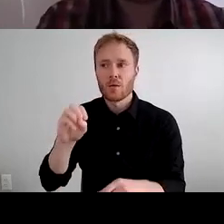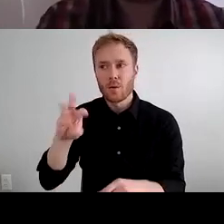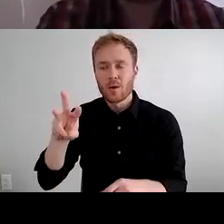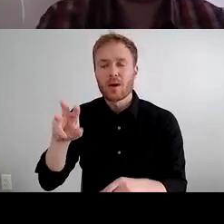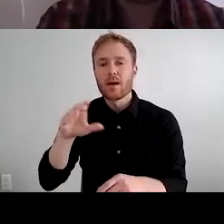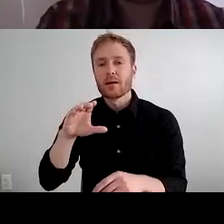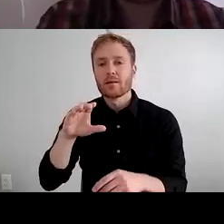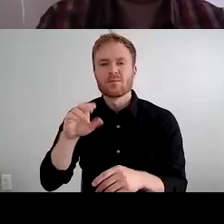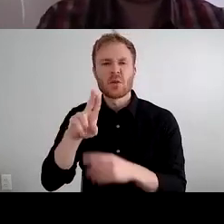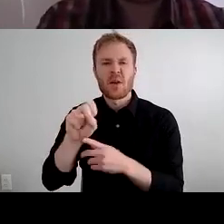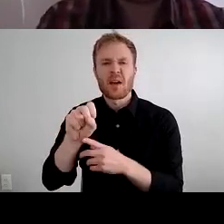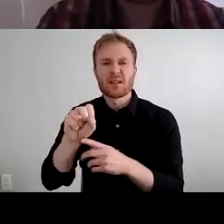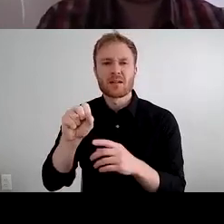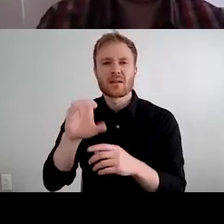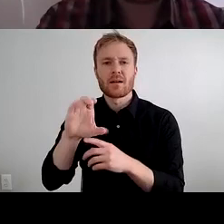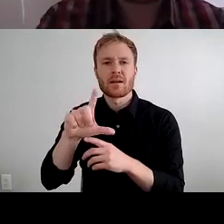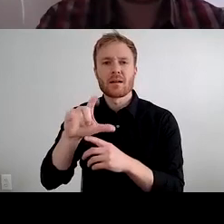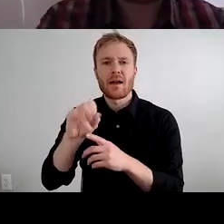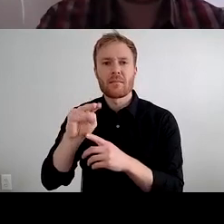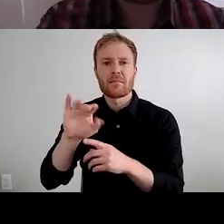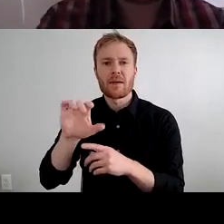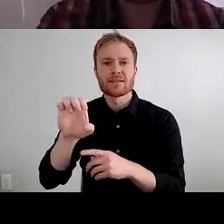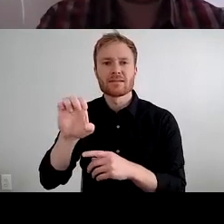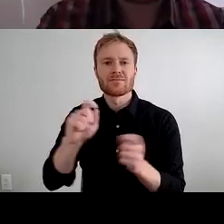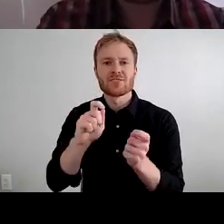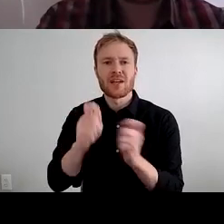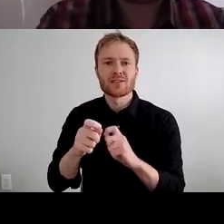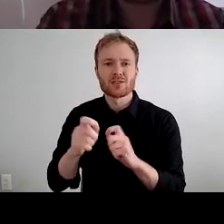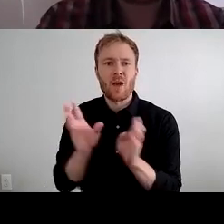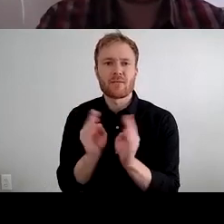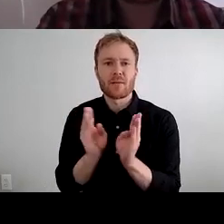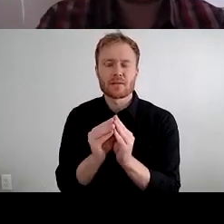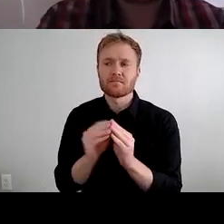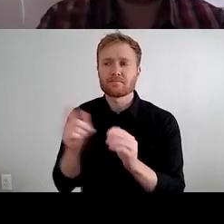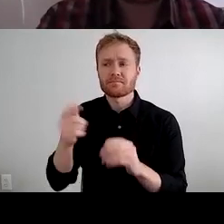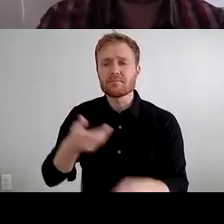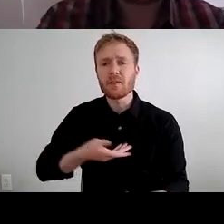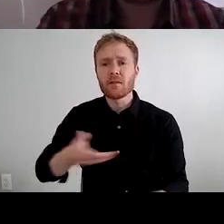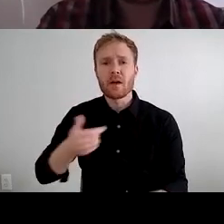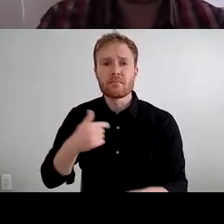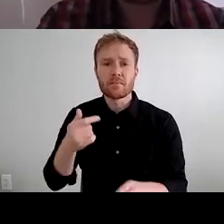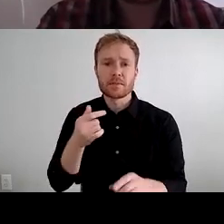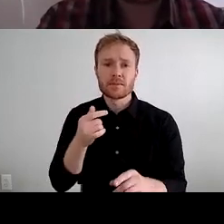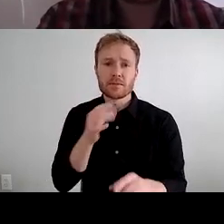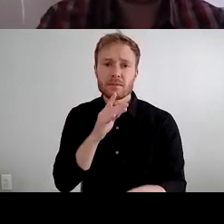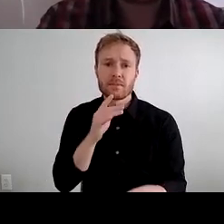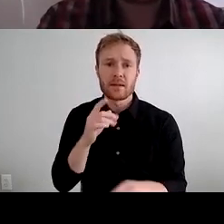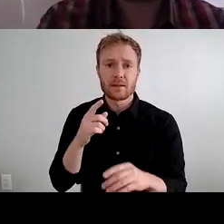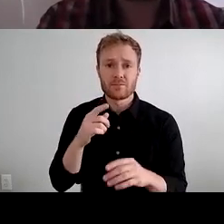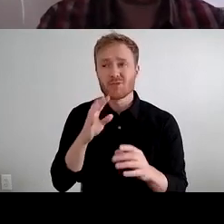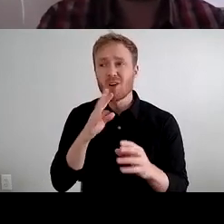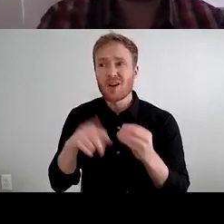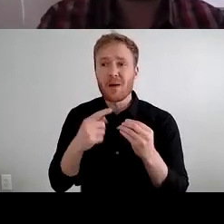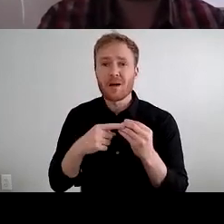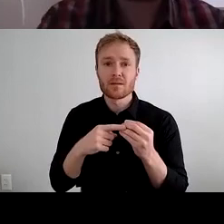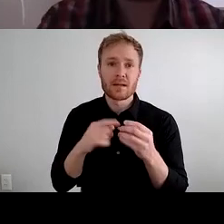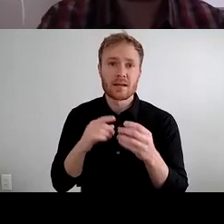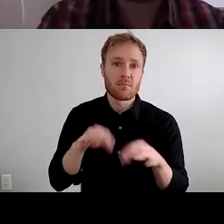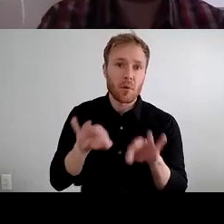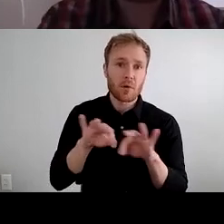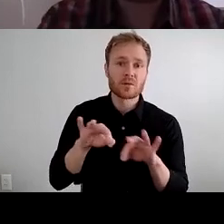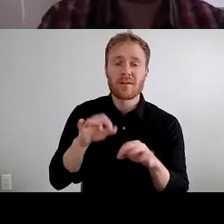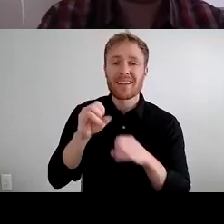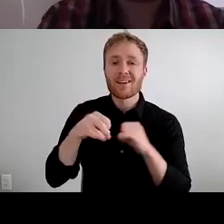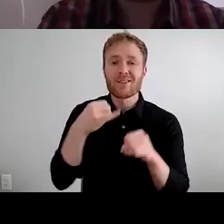So it's also, they've also invited me to speak to talk about the importance of these international sister cities relationships. So it's really, it's a